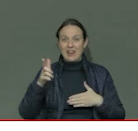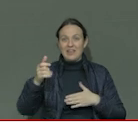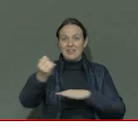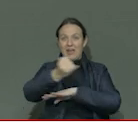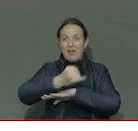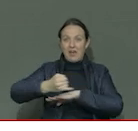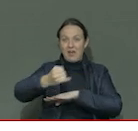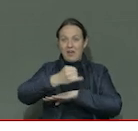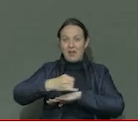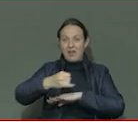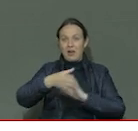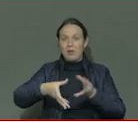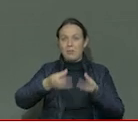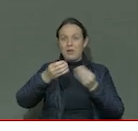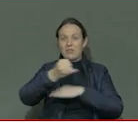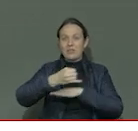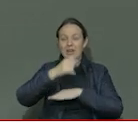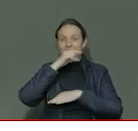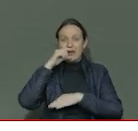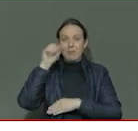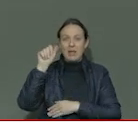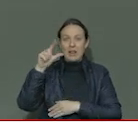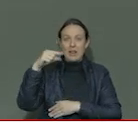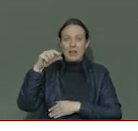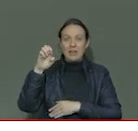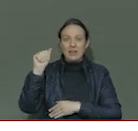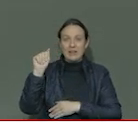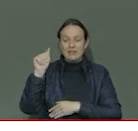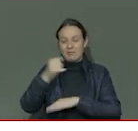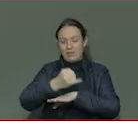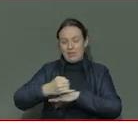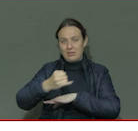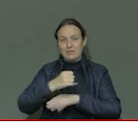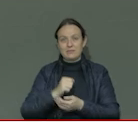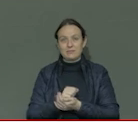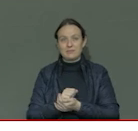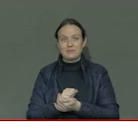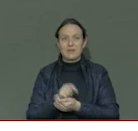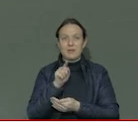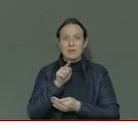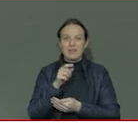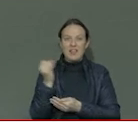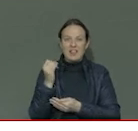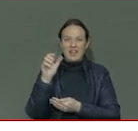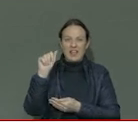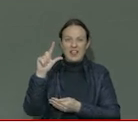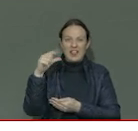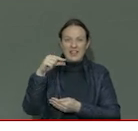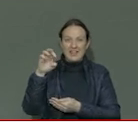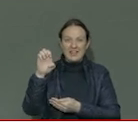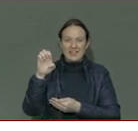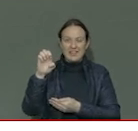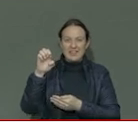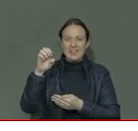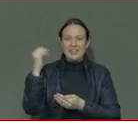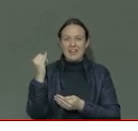It's known as Algae Island. It's actually protruding algae that protrudes and roots from the